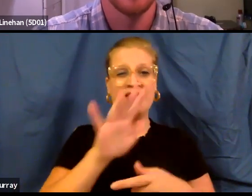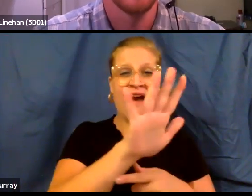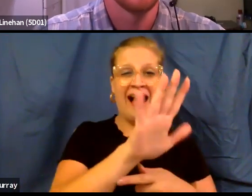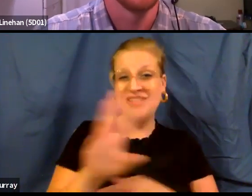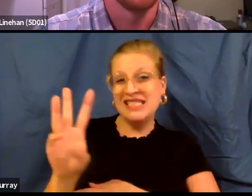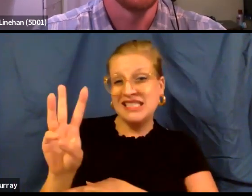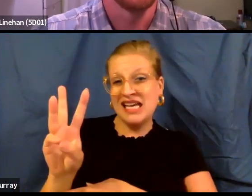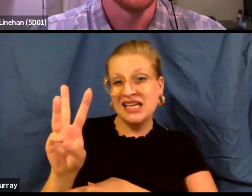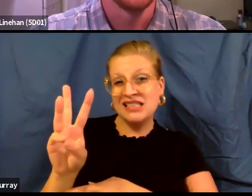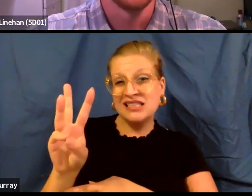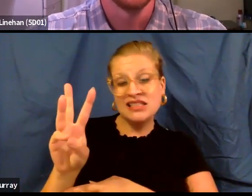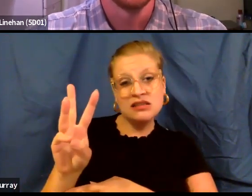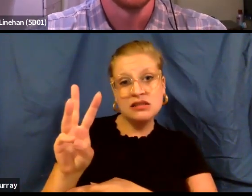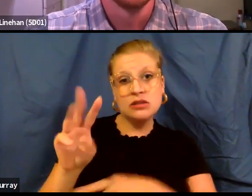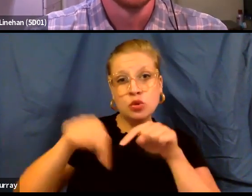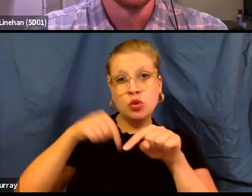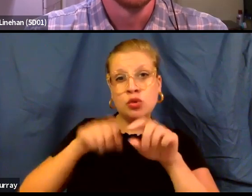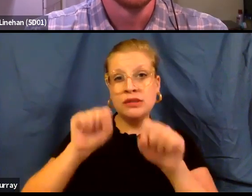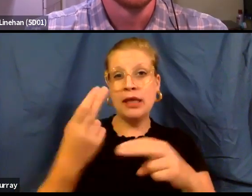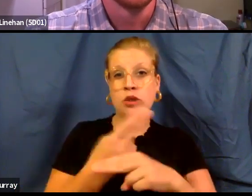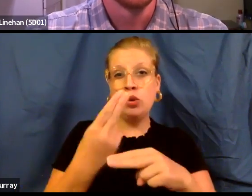that you can utilize versus just one.